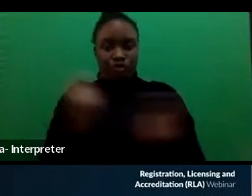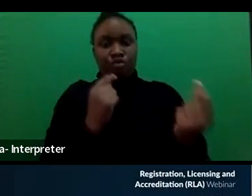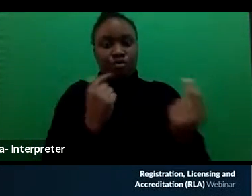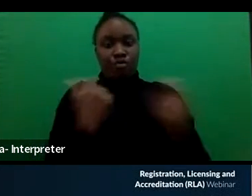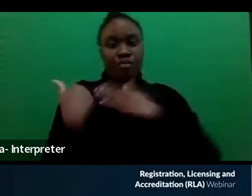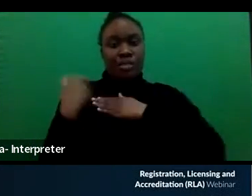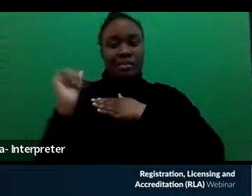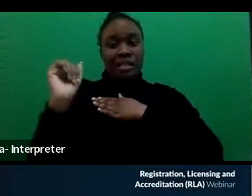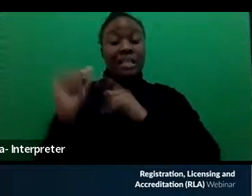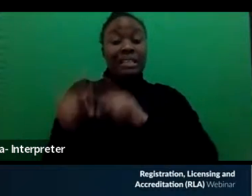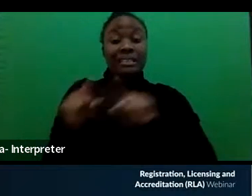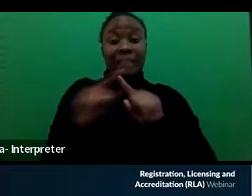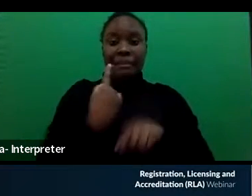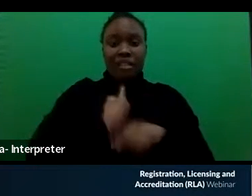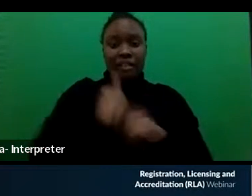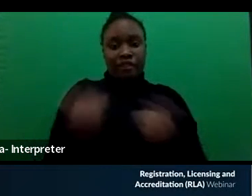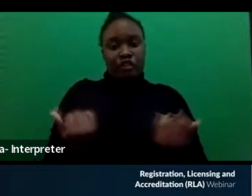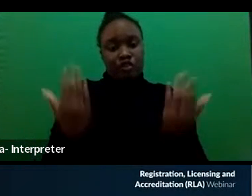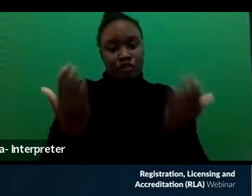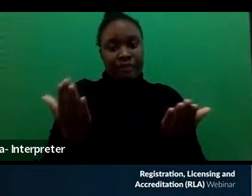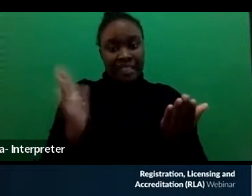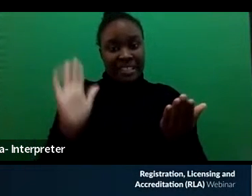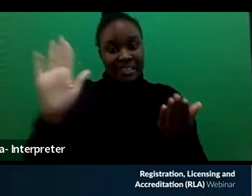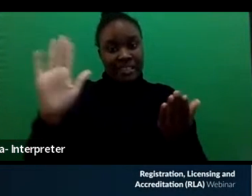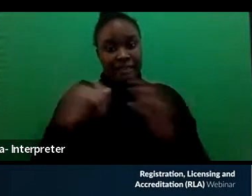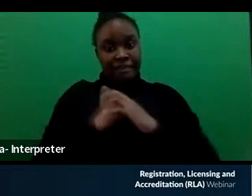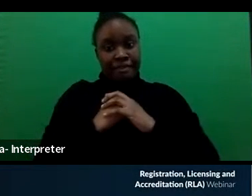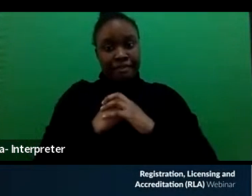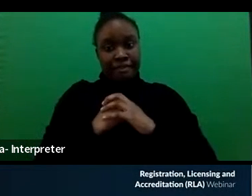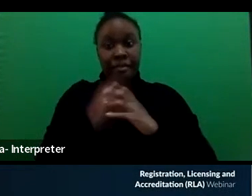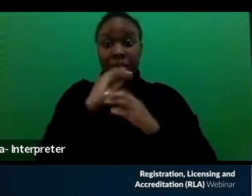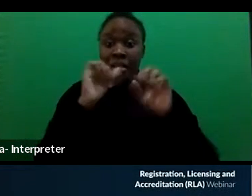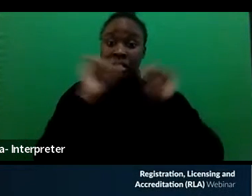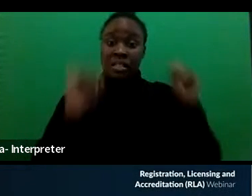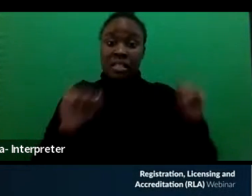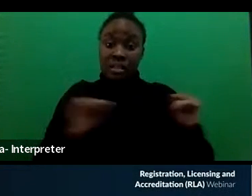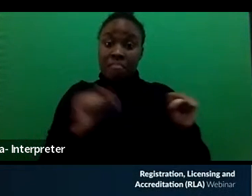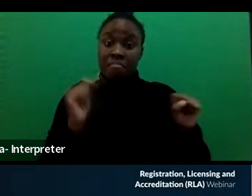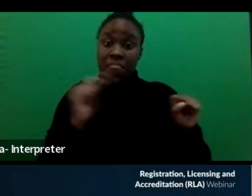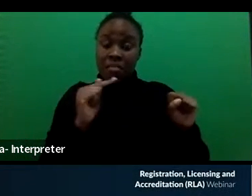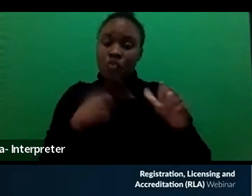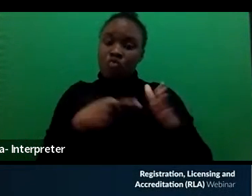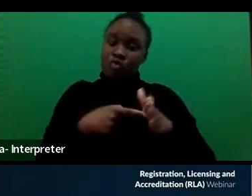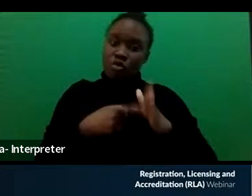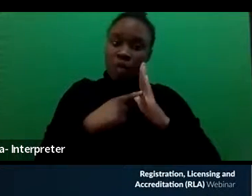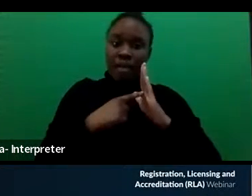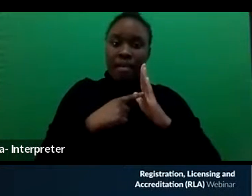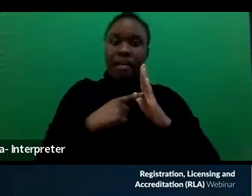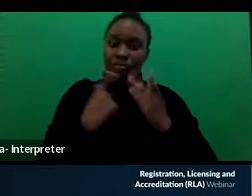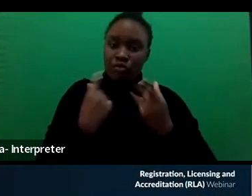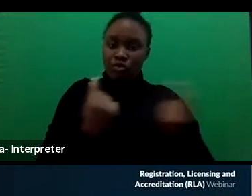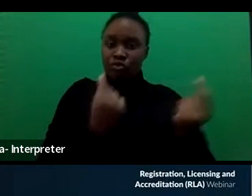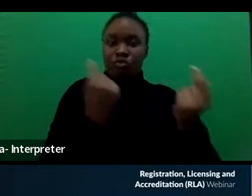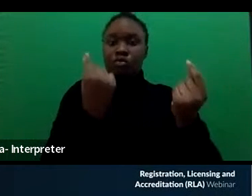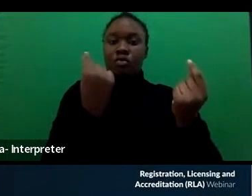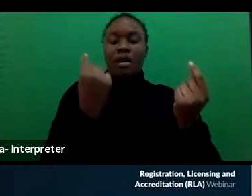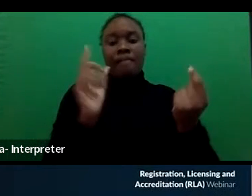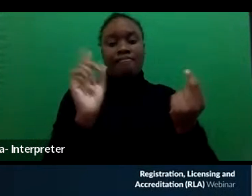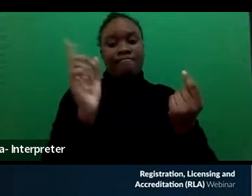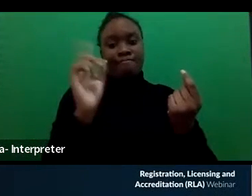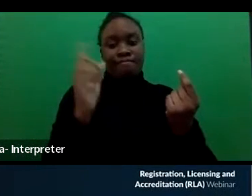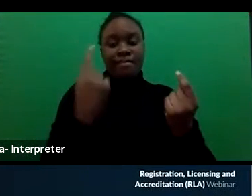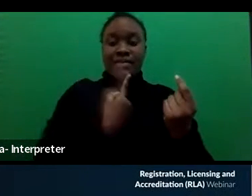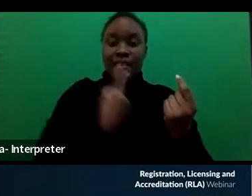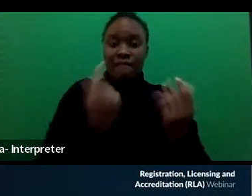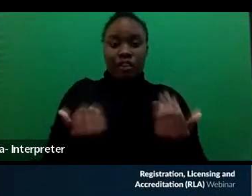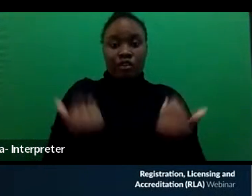a self-service. It's not a system which will require or that requires